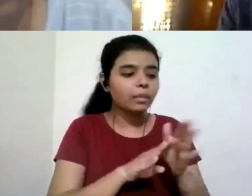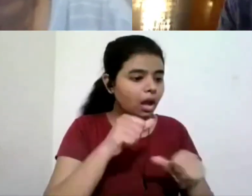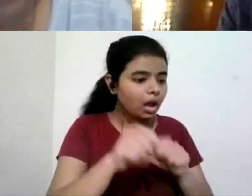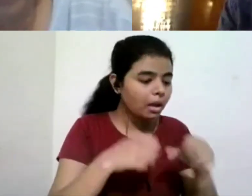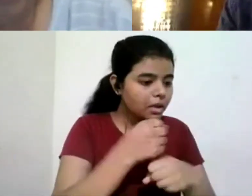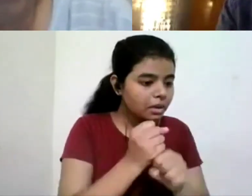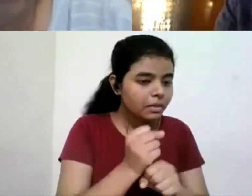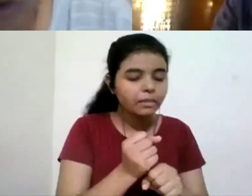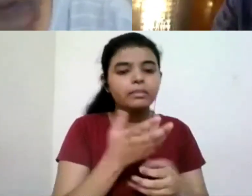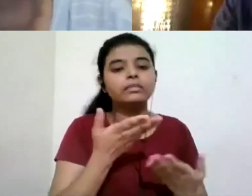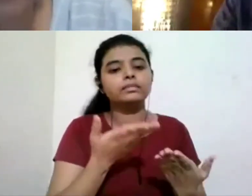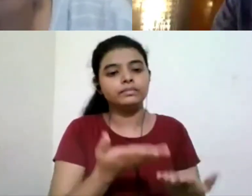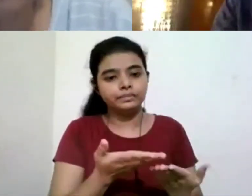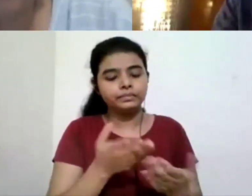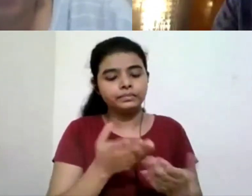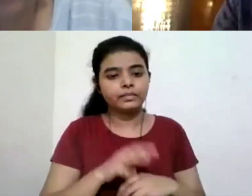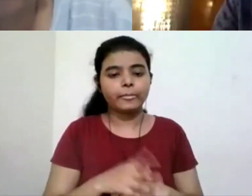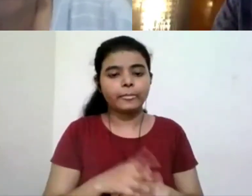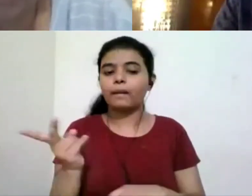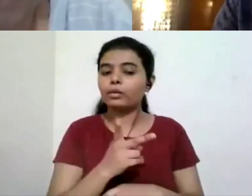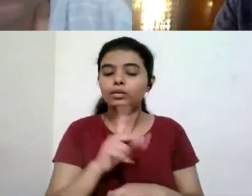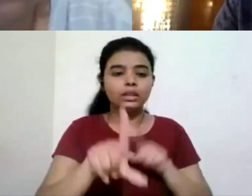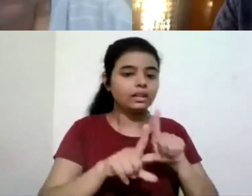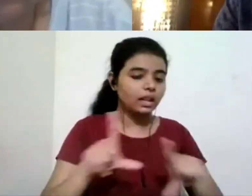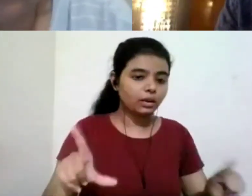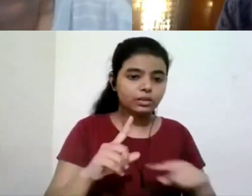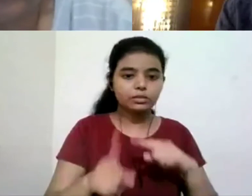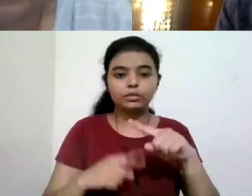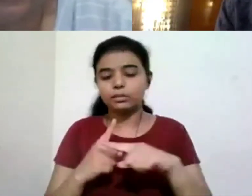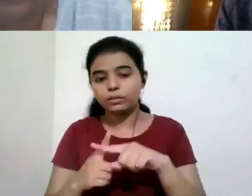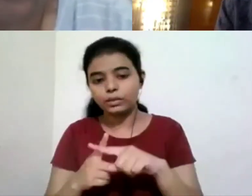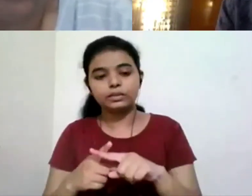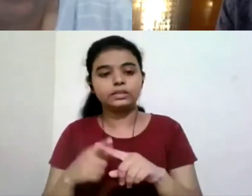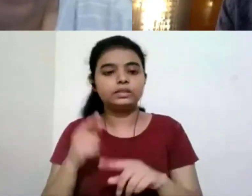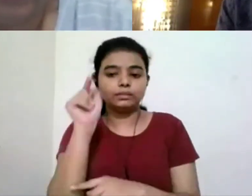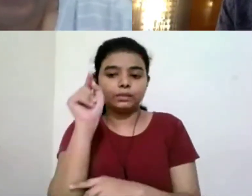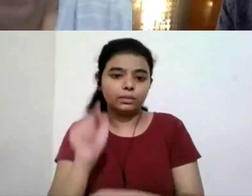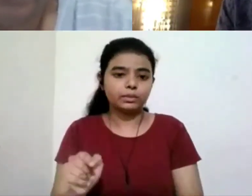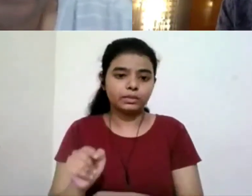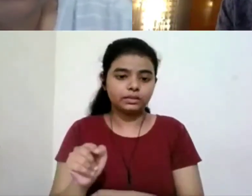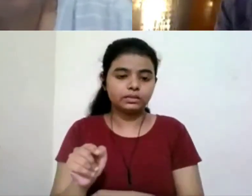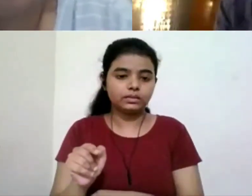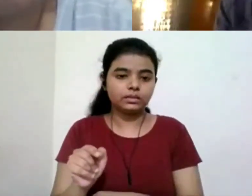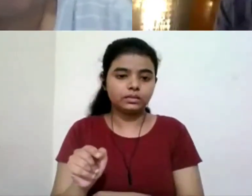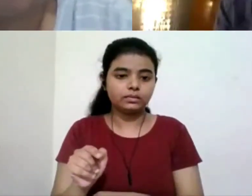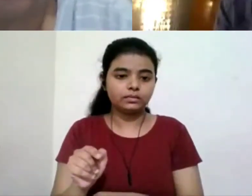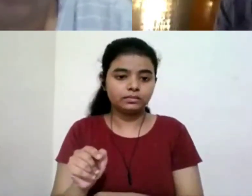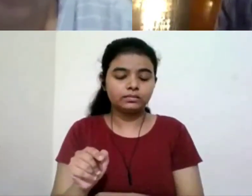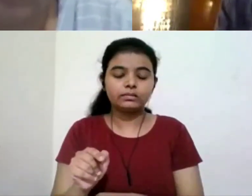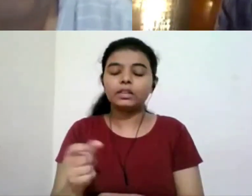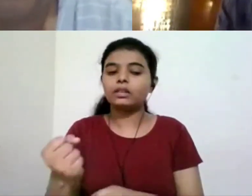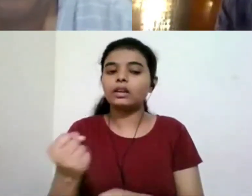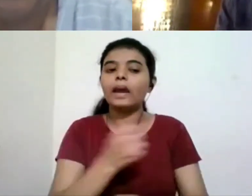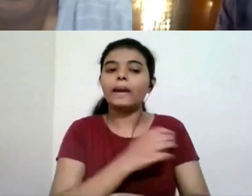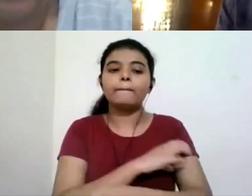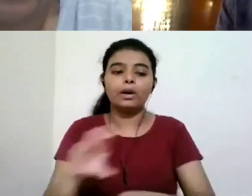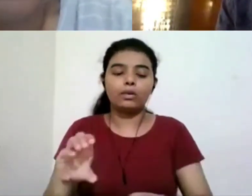with both in terms of language and in terms of reasoning is a more empowering